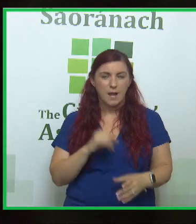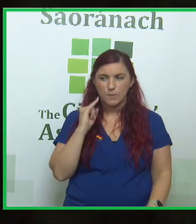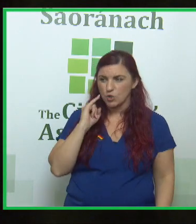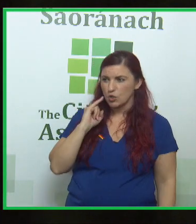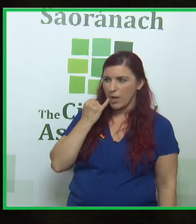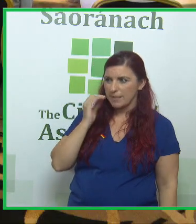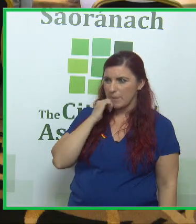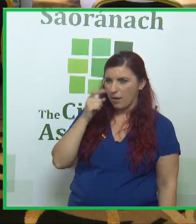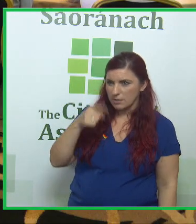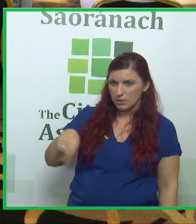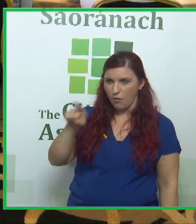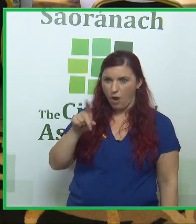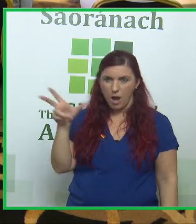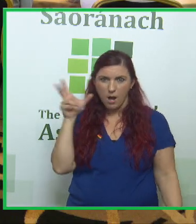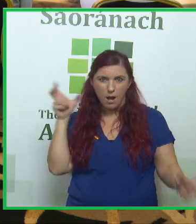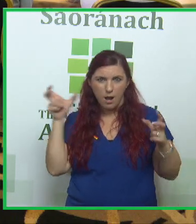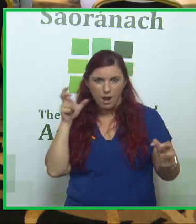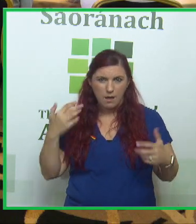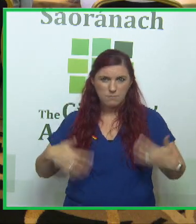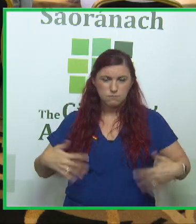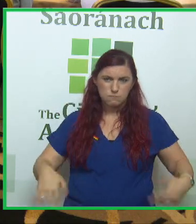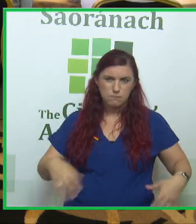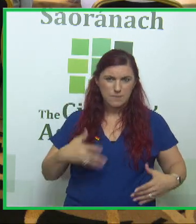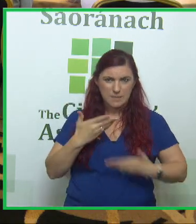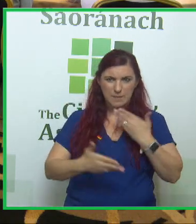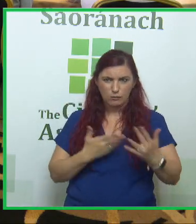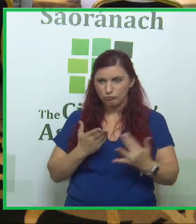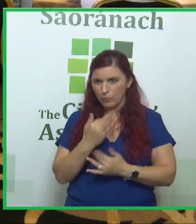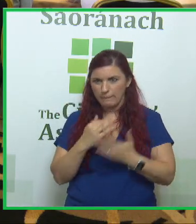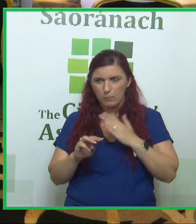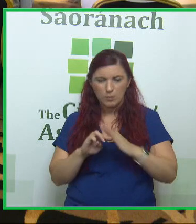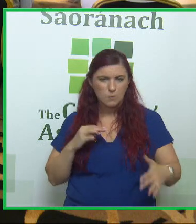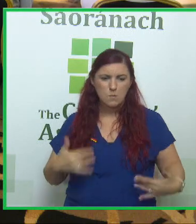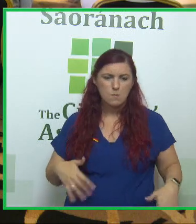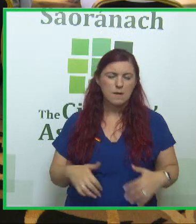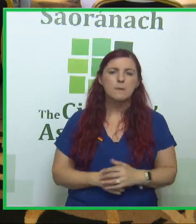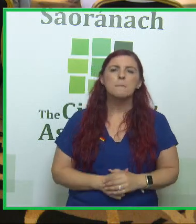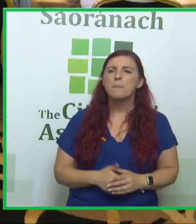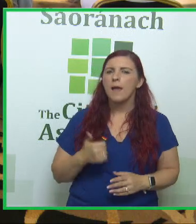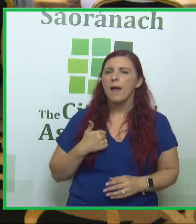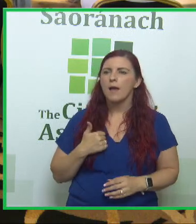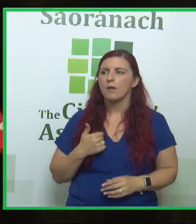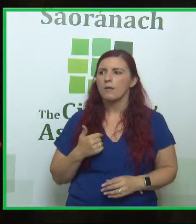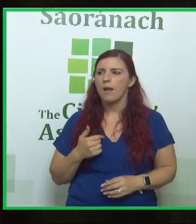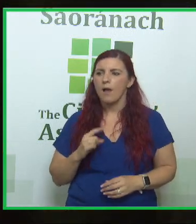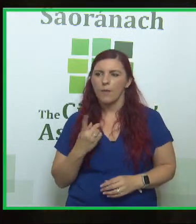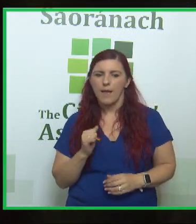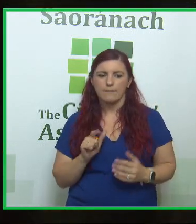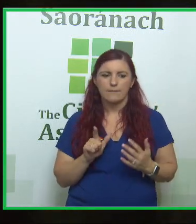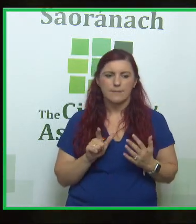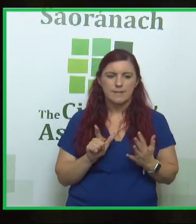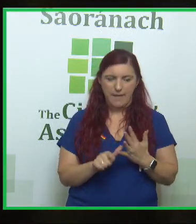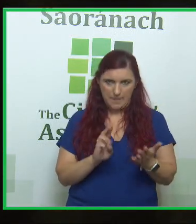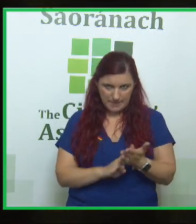you're hearing from some amazing speakers over the course of the few months. So I've only 7 minutes and I will stick to it.